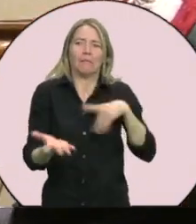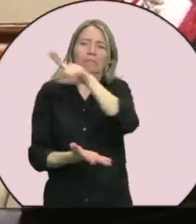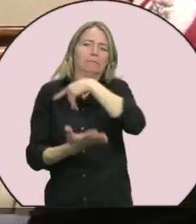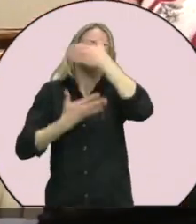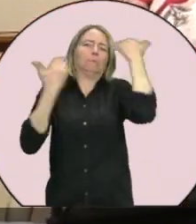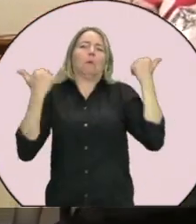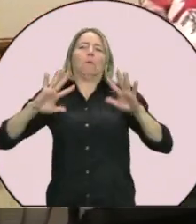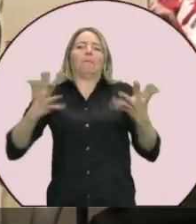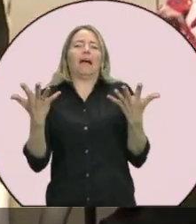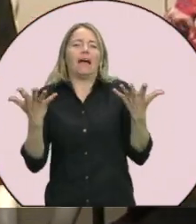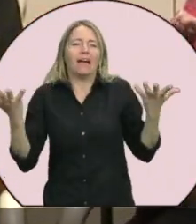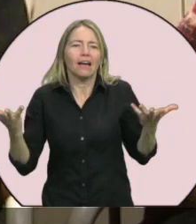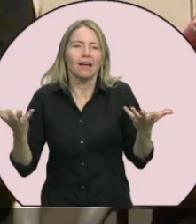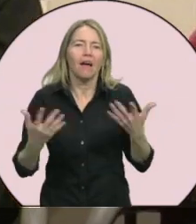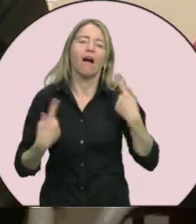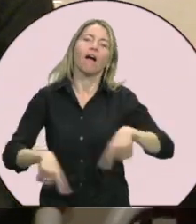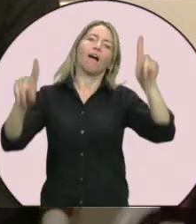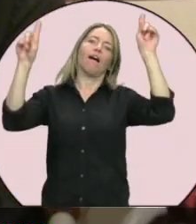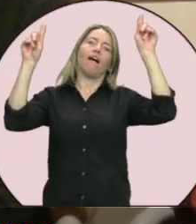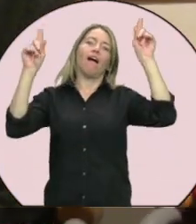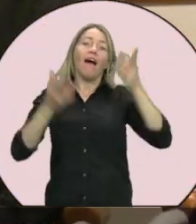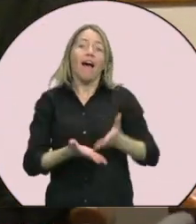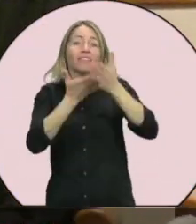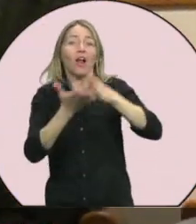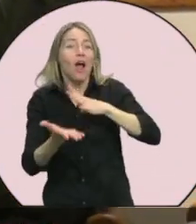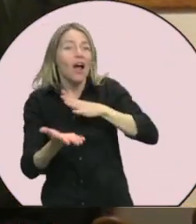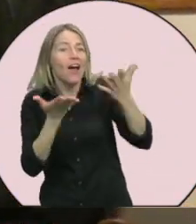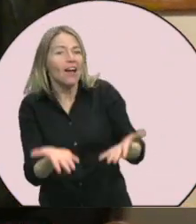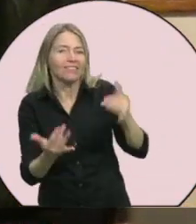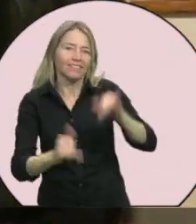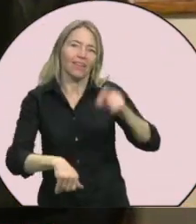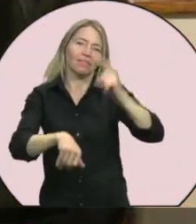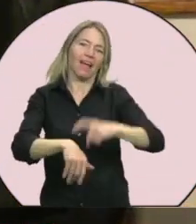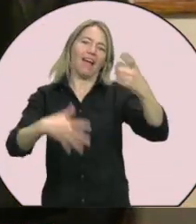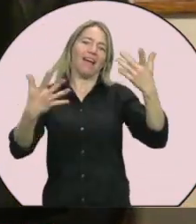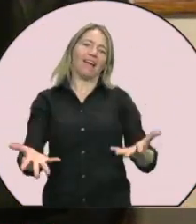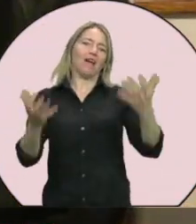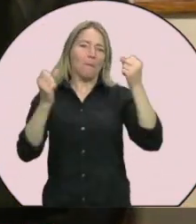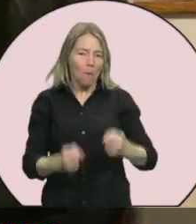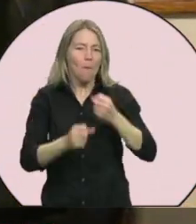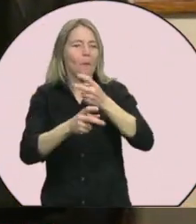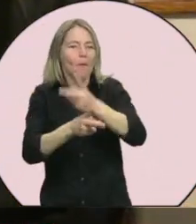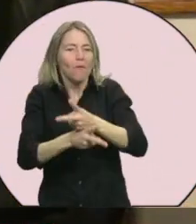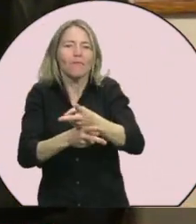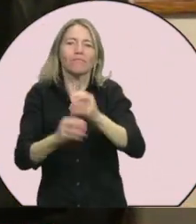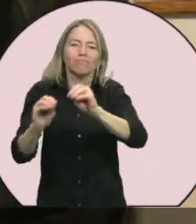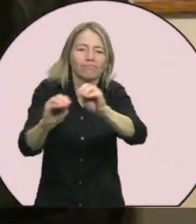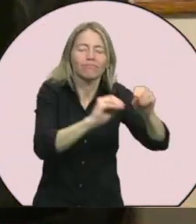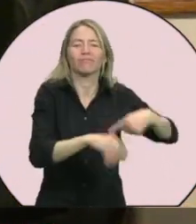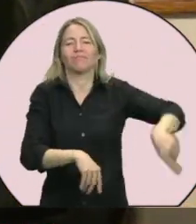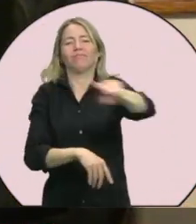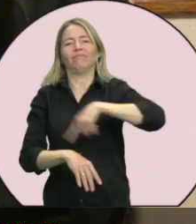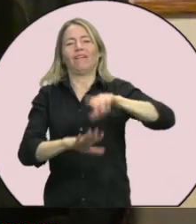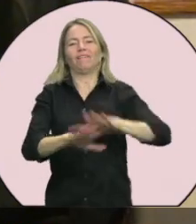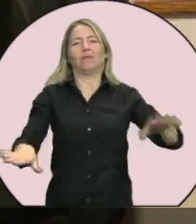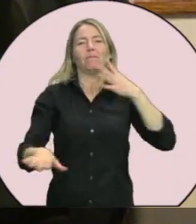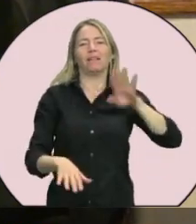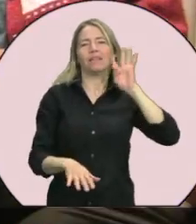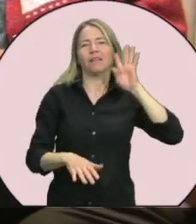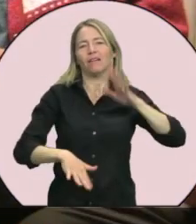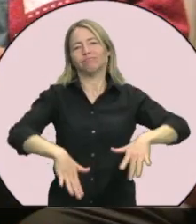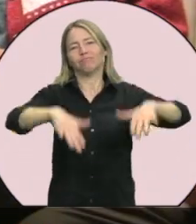help, but they didn't know how. And finally, it's about time that someone finally comes for the hearing impaired.